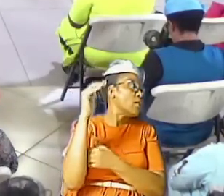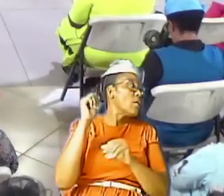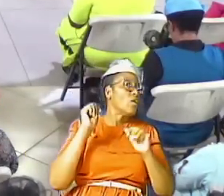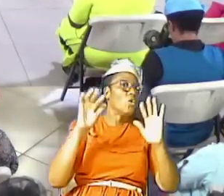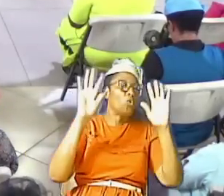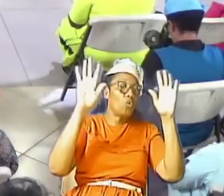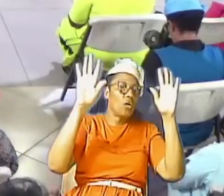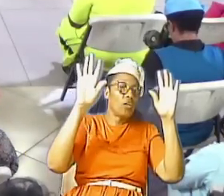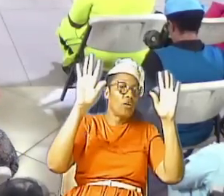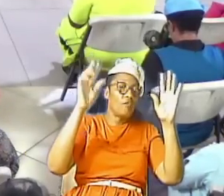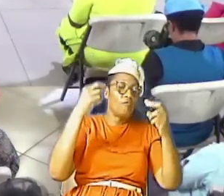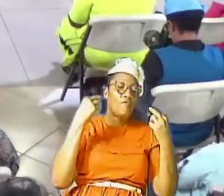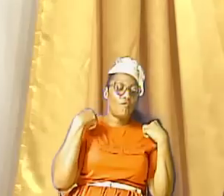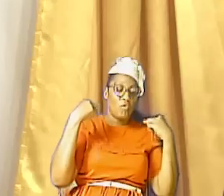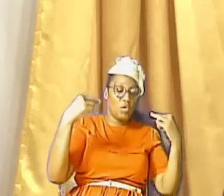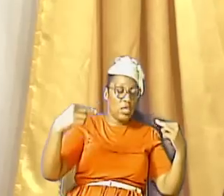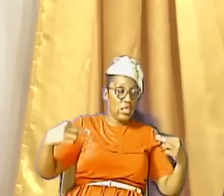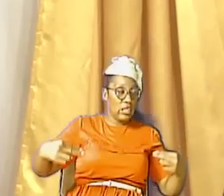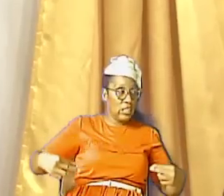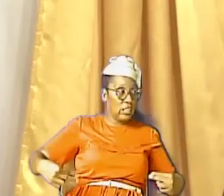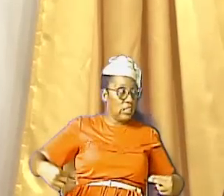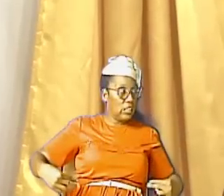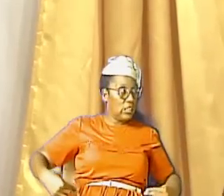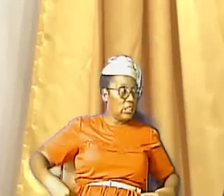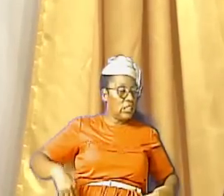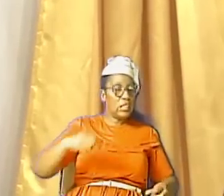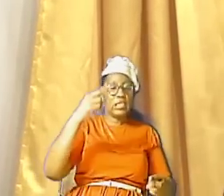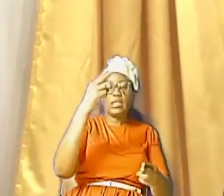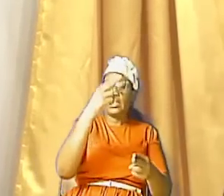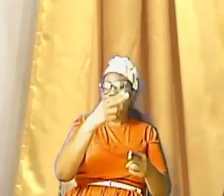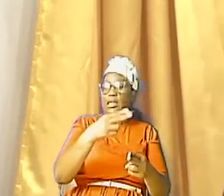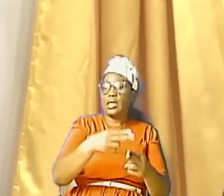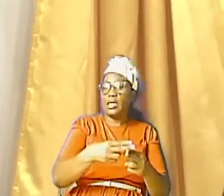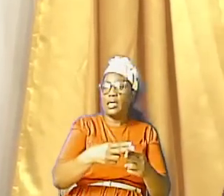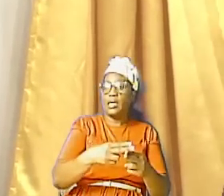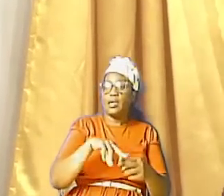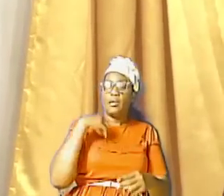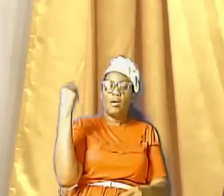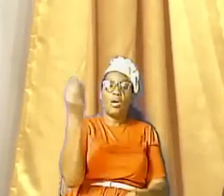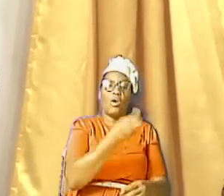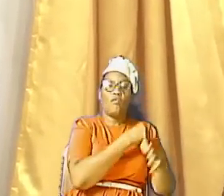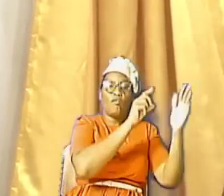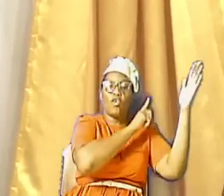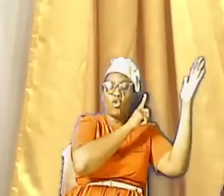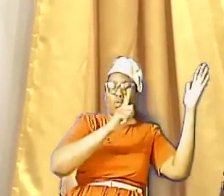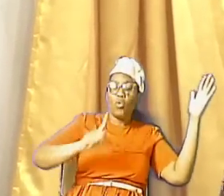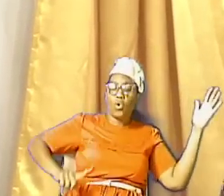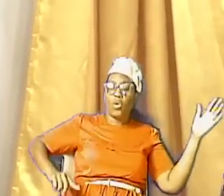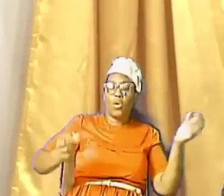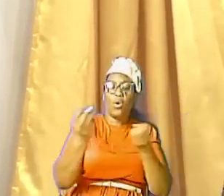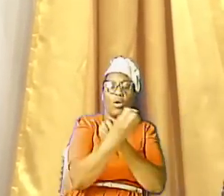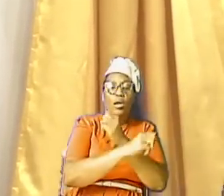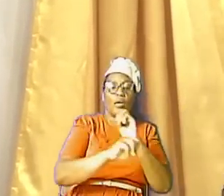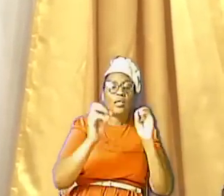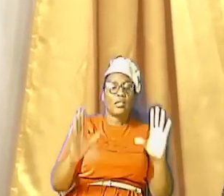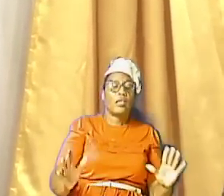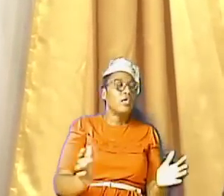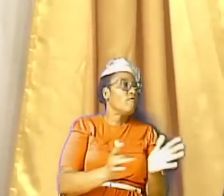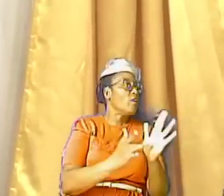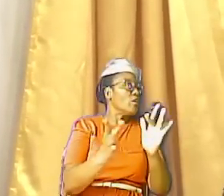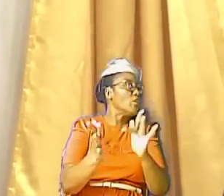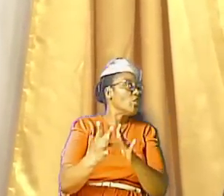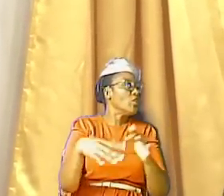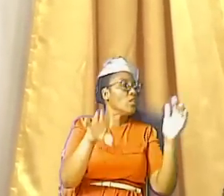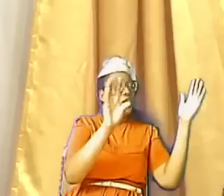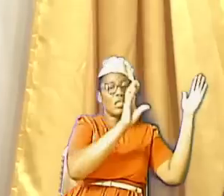in the wonderful healing name of our Lord and Savior, Jesus Christ.